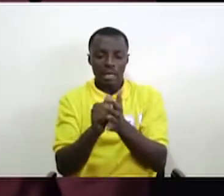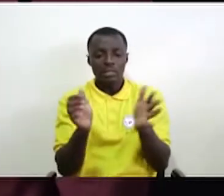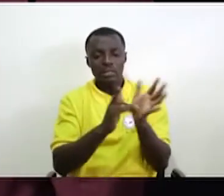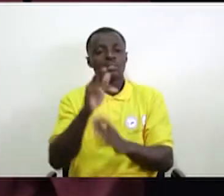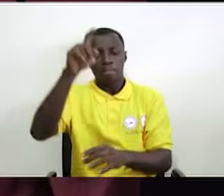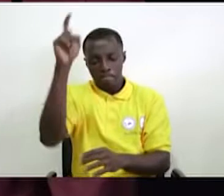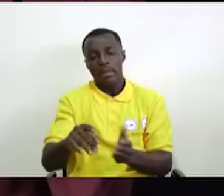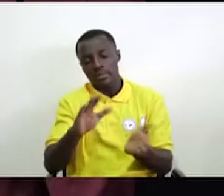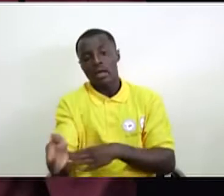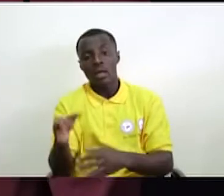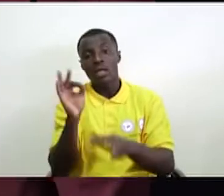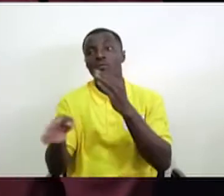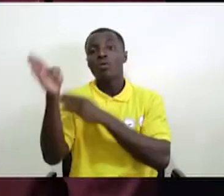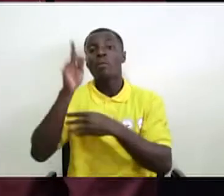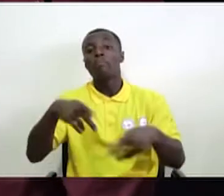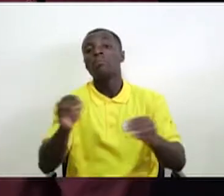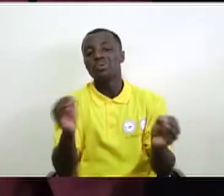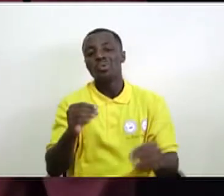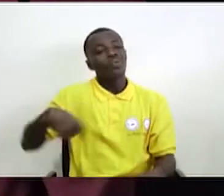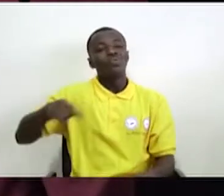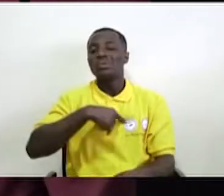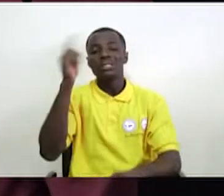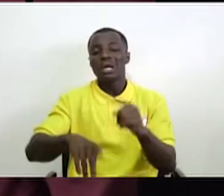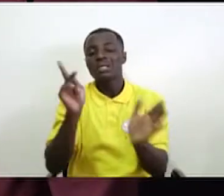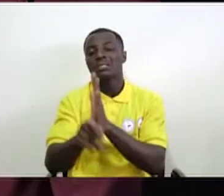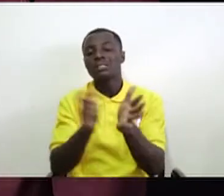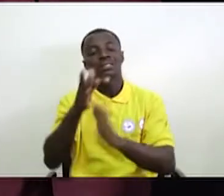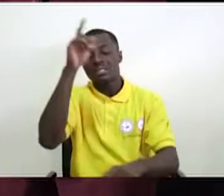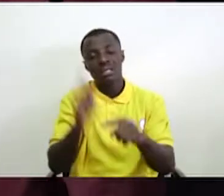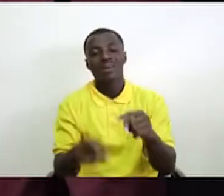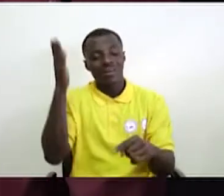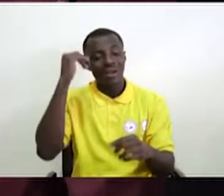him up. Isaiah